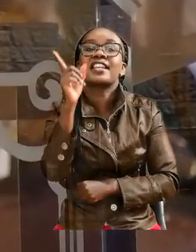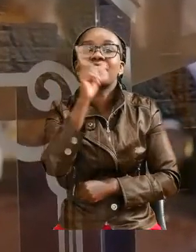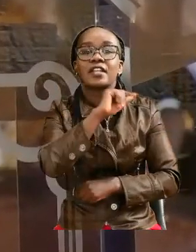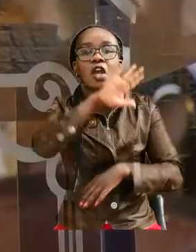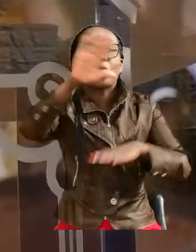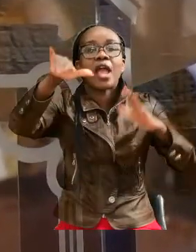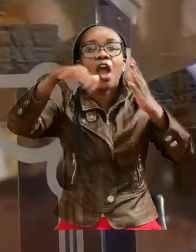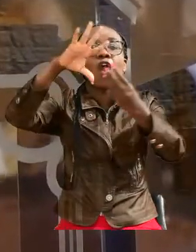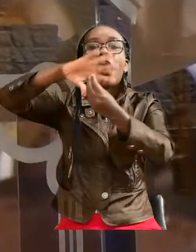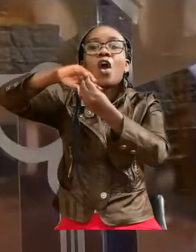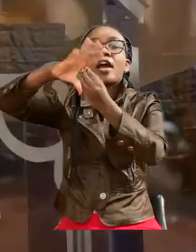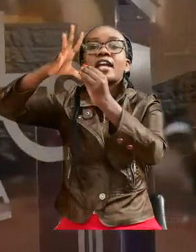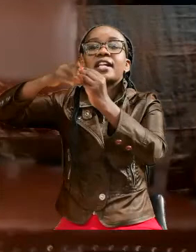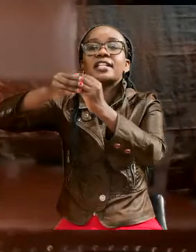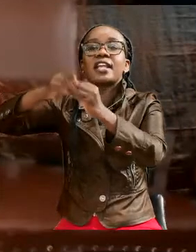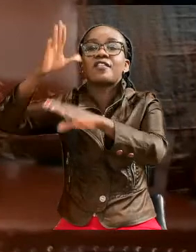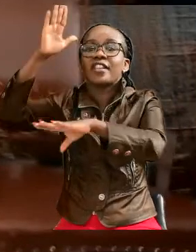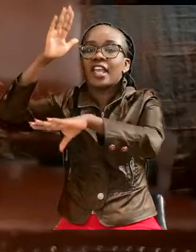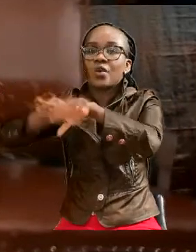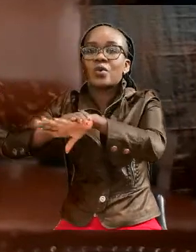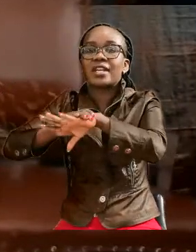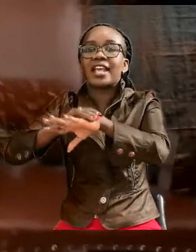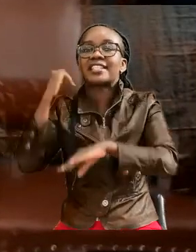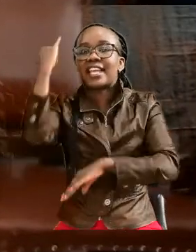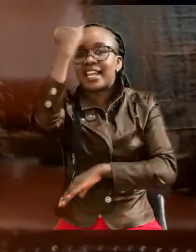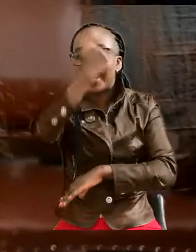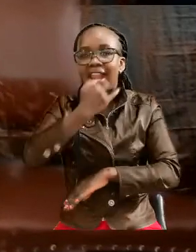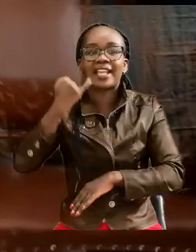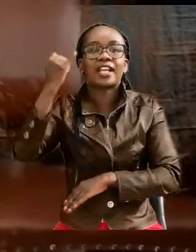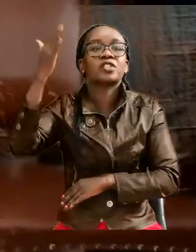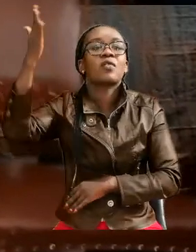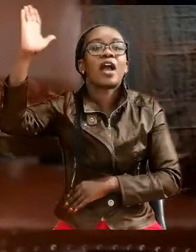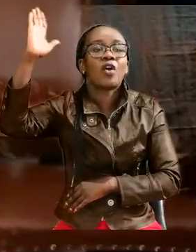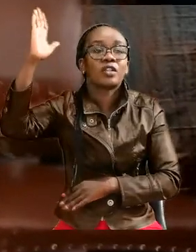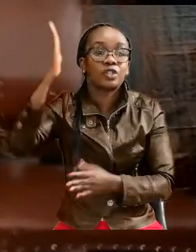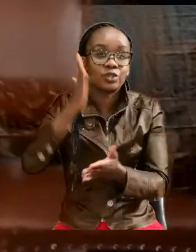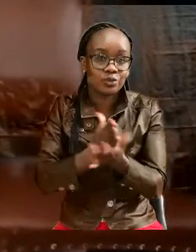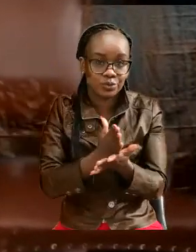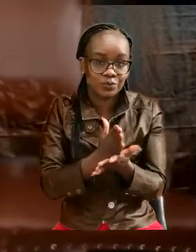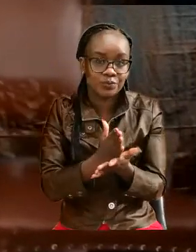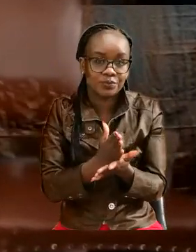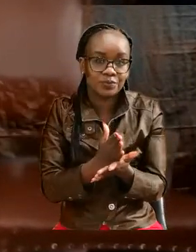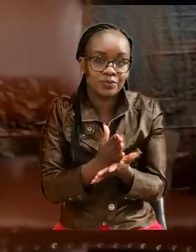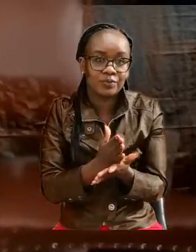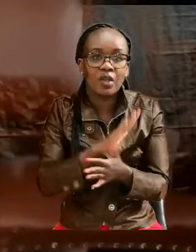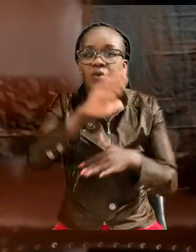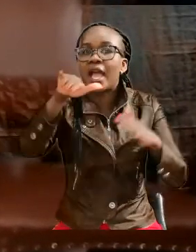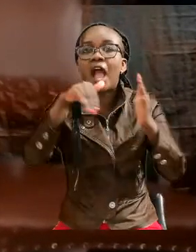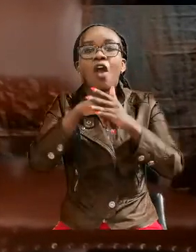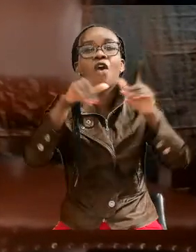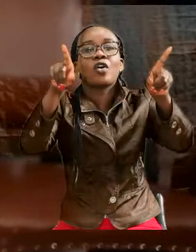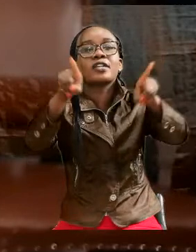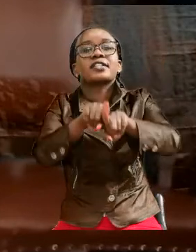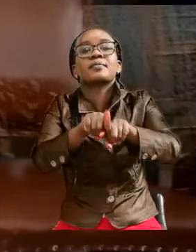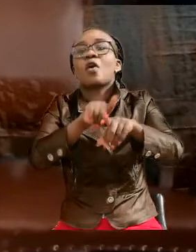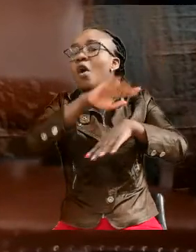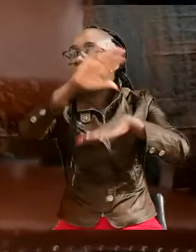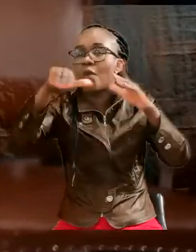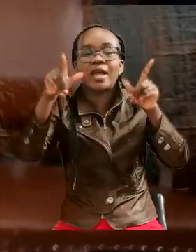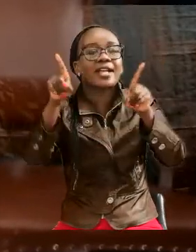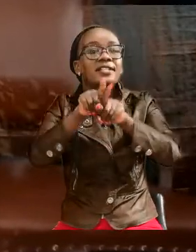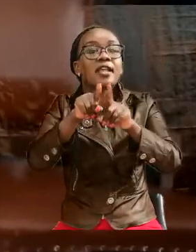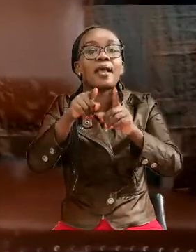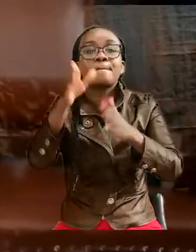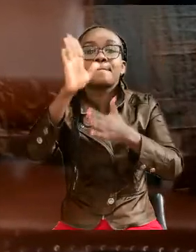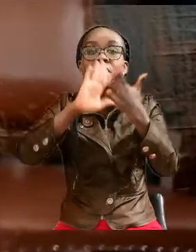all created in the goodness and the likeness of our Lord, isn't it? So we are all the same, isn't it? So